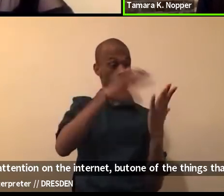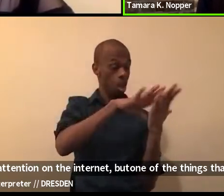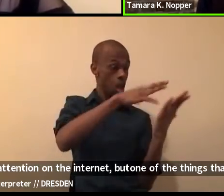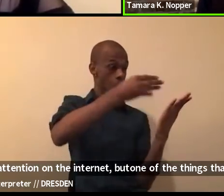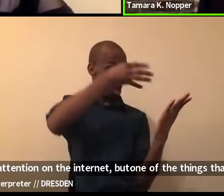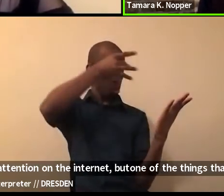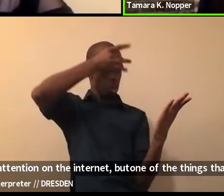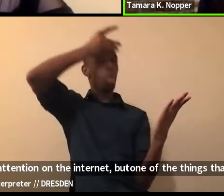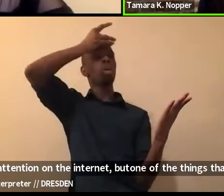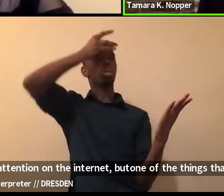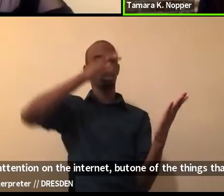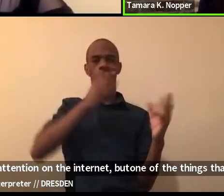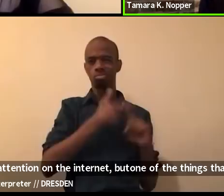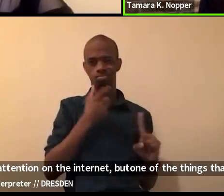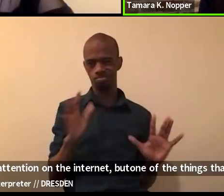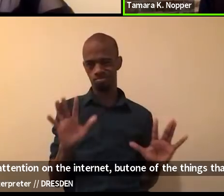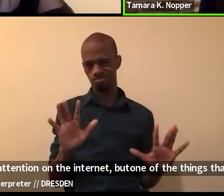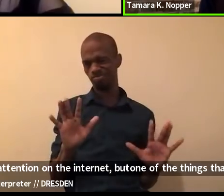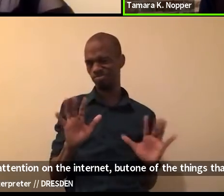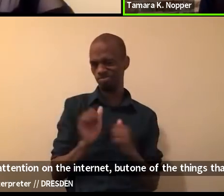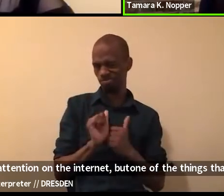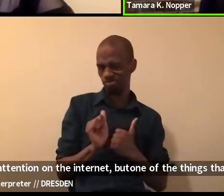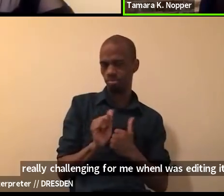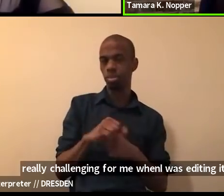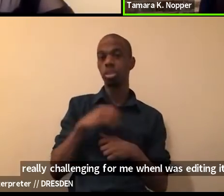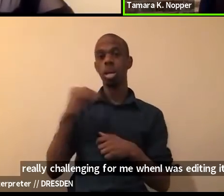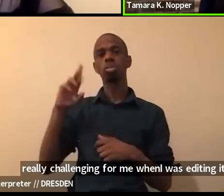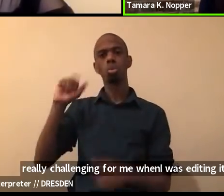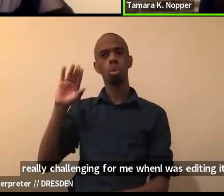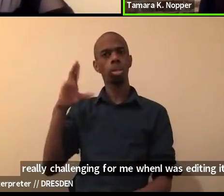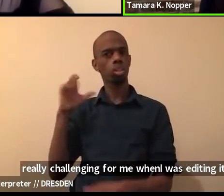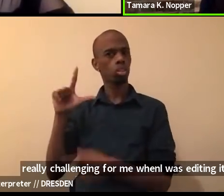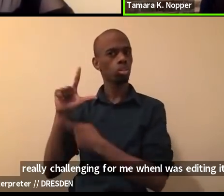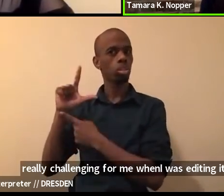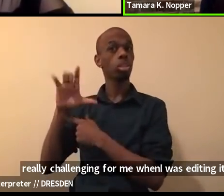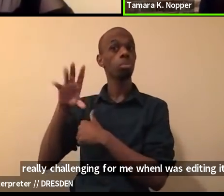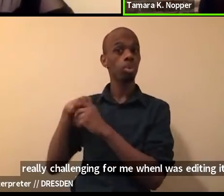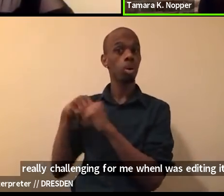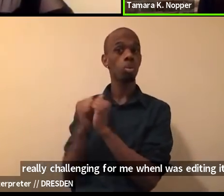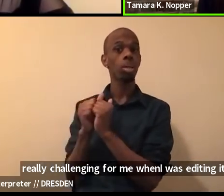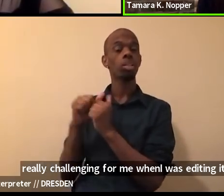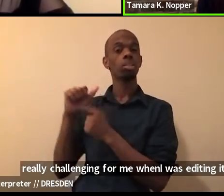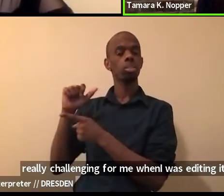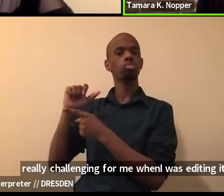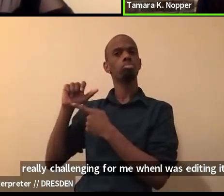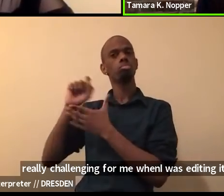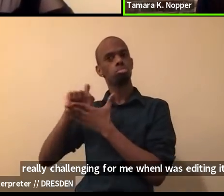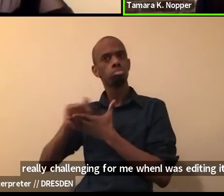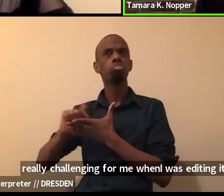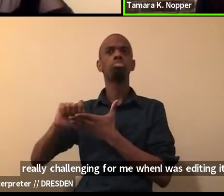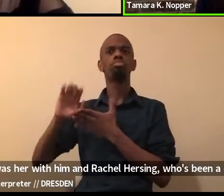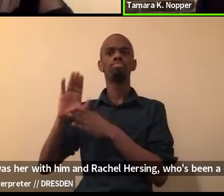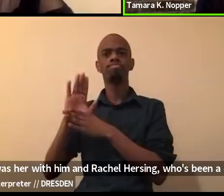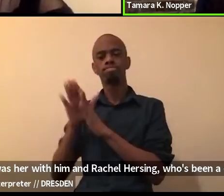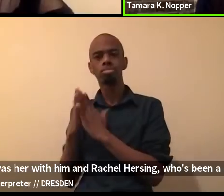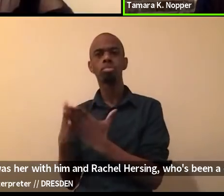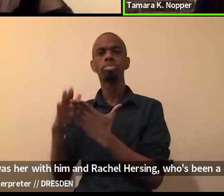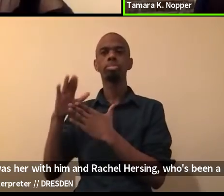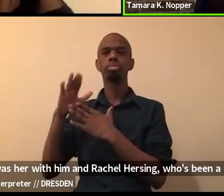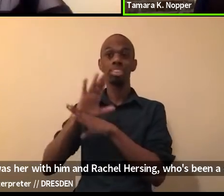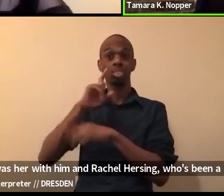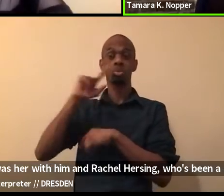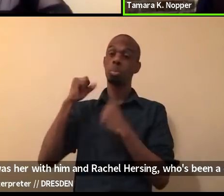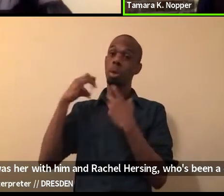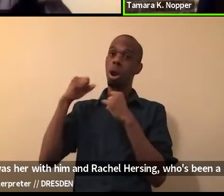Rachel Herzing, who's someone who's been with Critical Resistance for years and a co-founder. They talk about, you know,